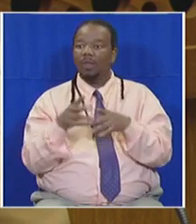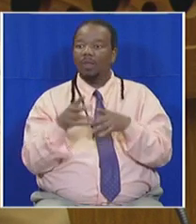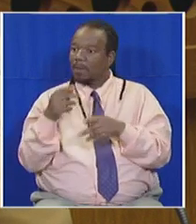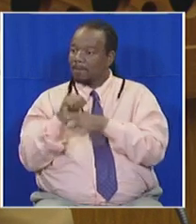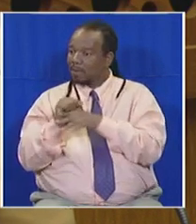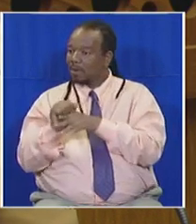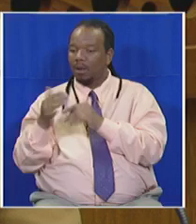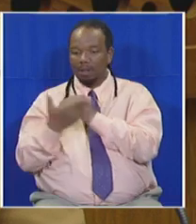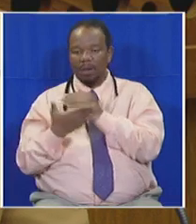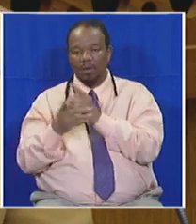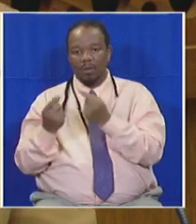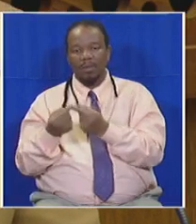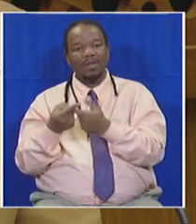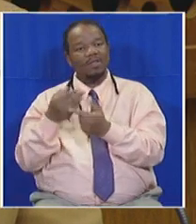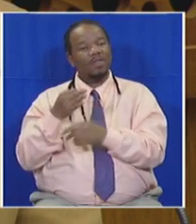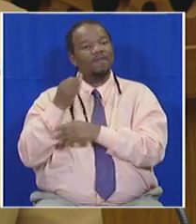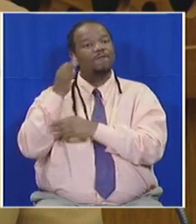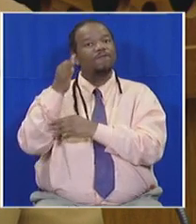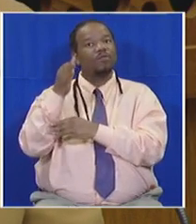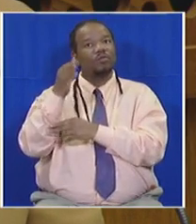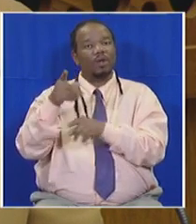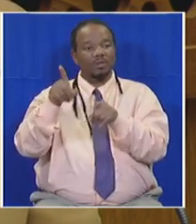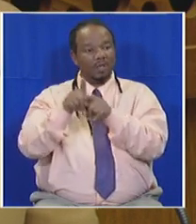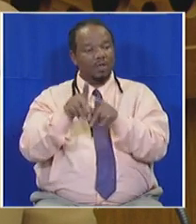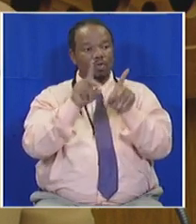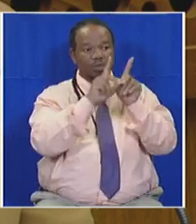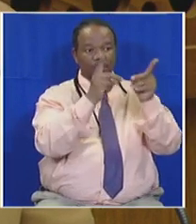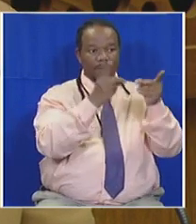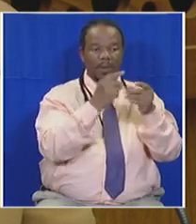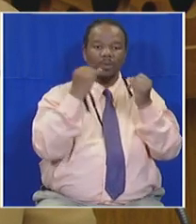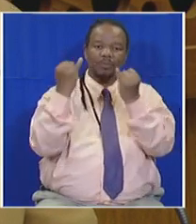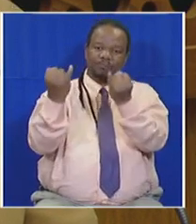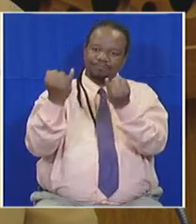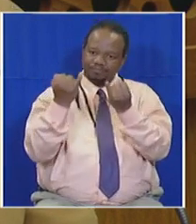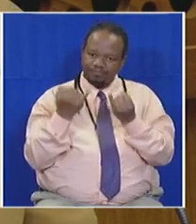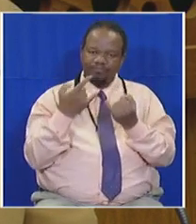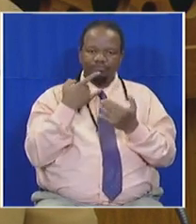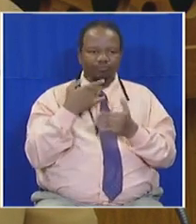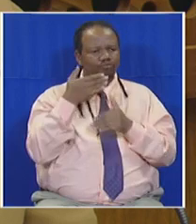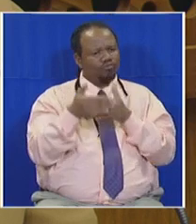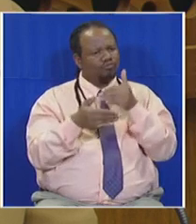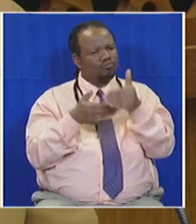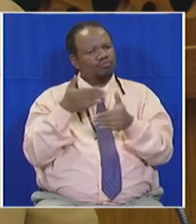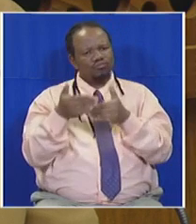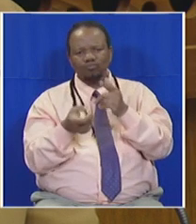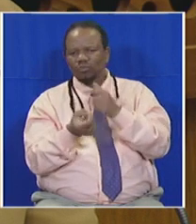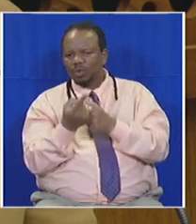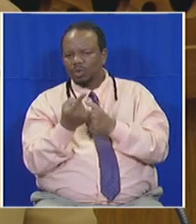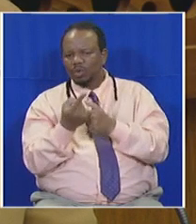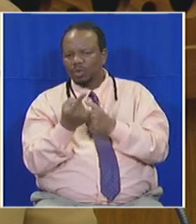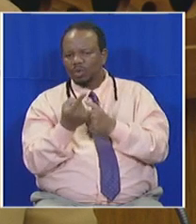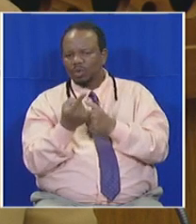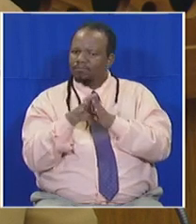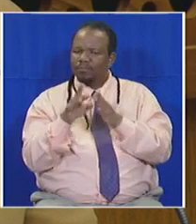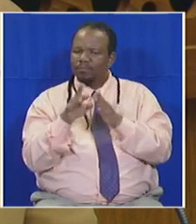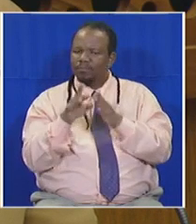near future, we shall invite you and your department to give us progress on the implementation